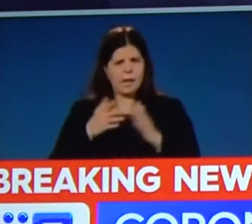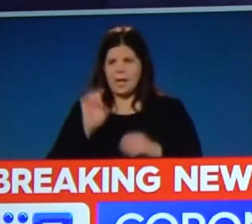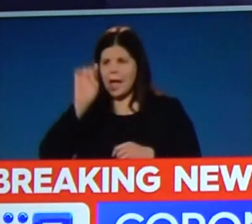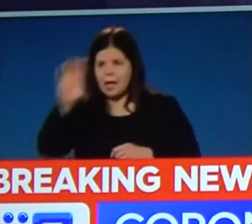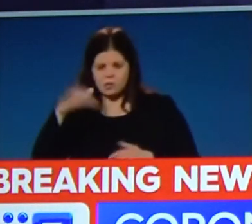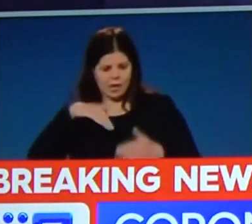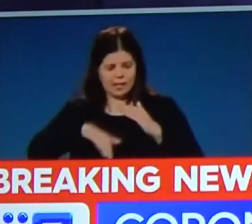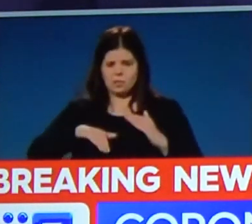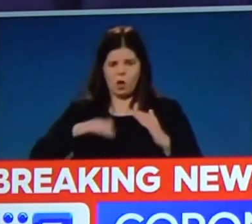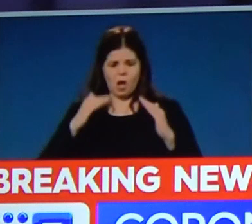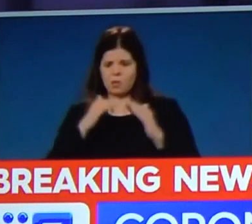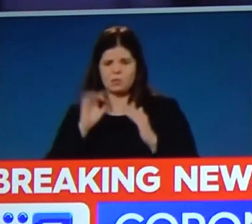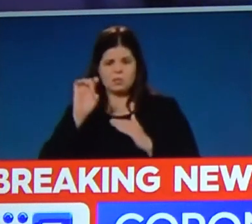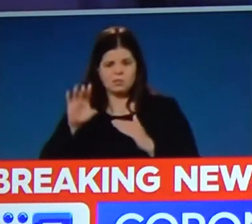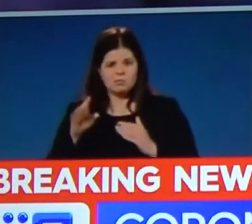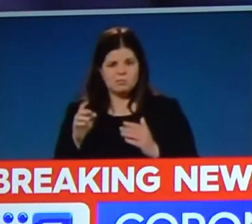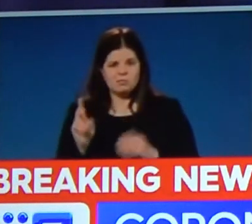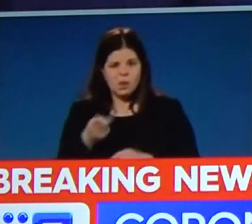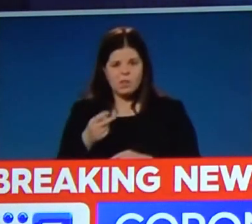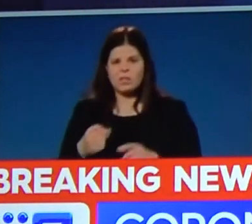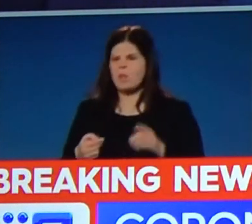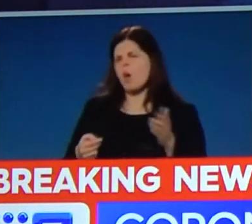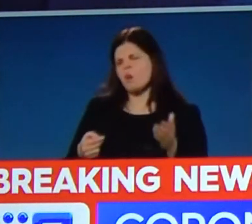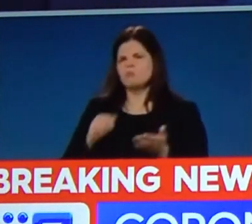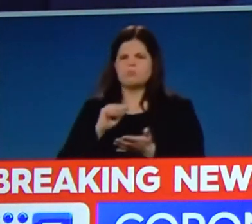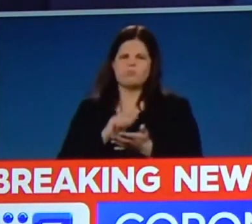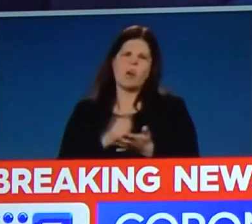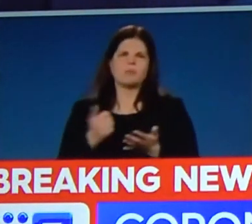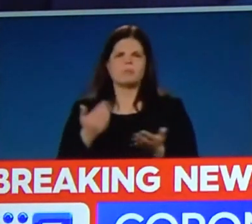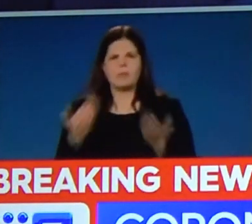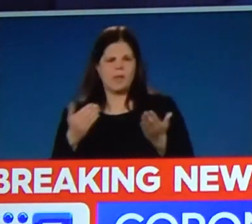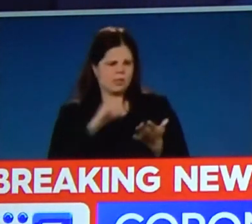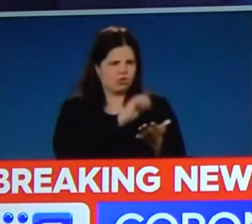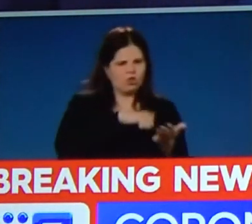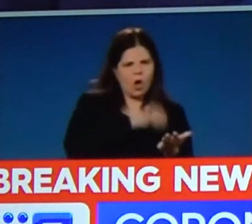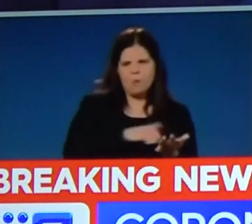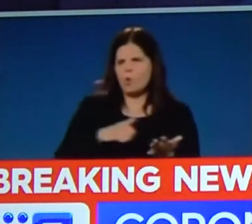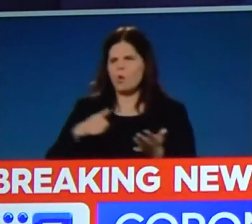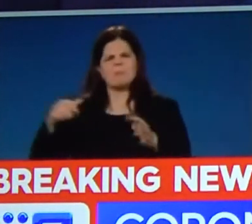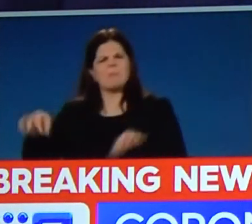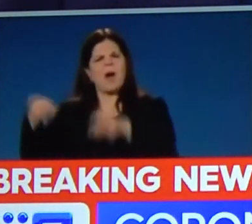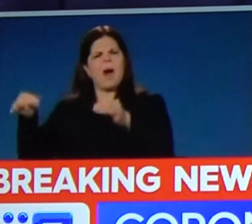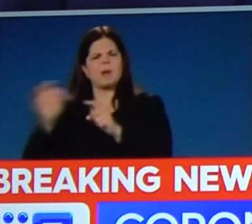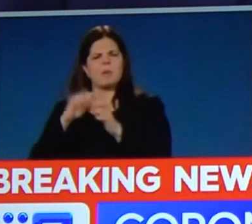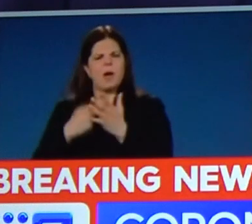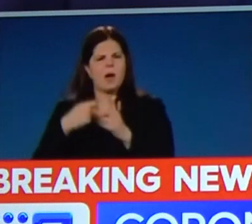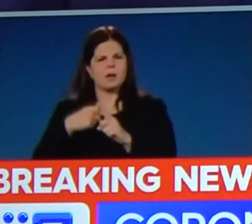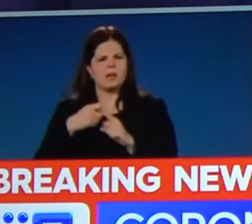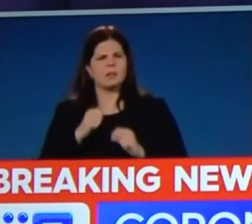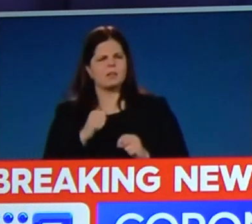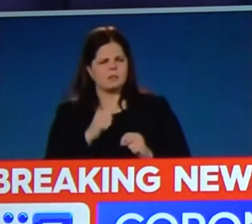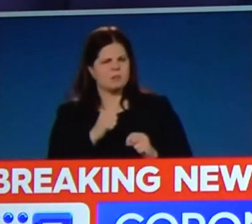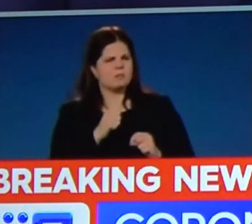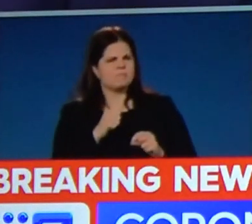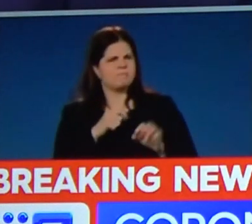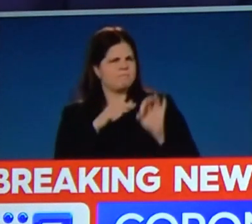right? Correct, like in a shopping centre as opposed to in a park. So what is the rationale in that case